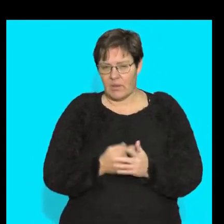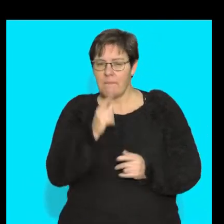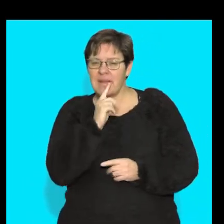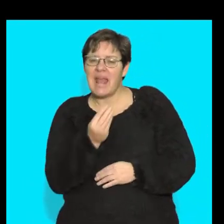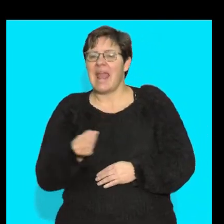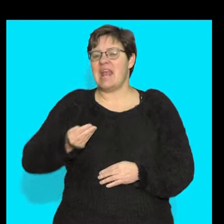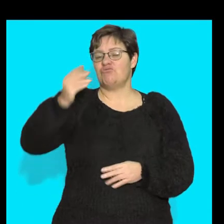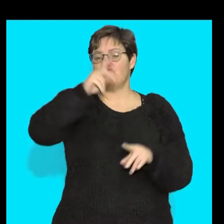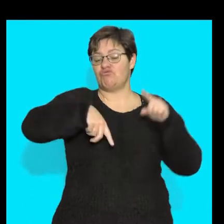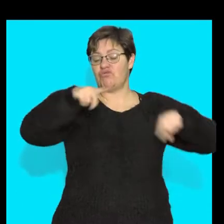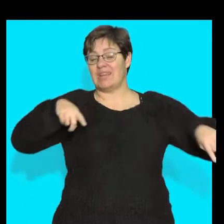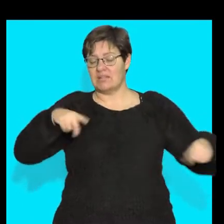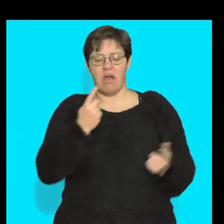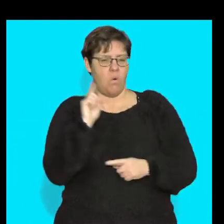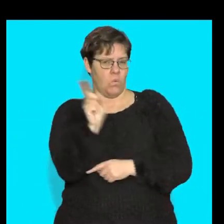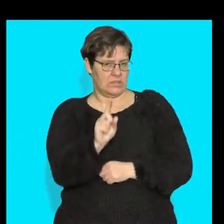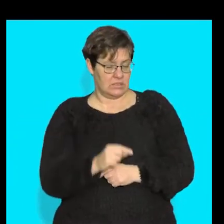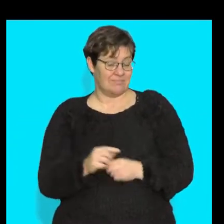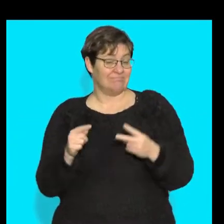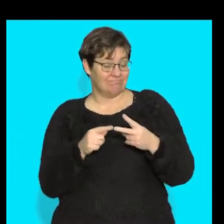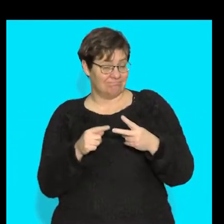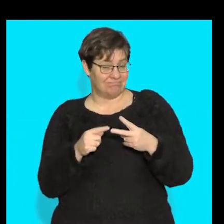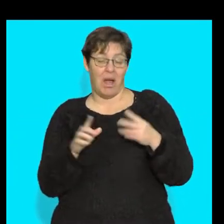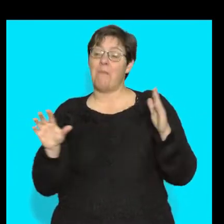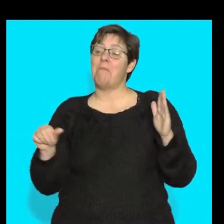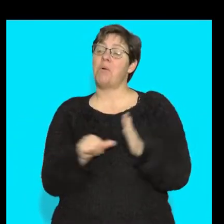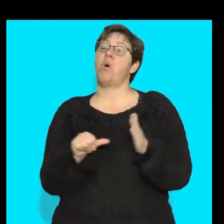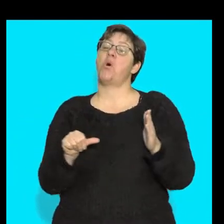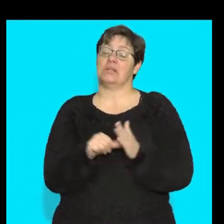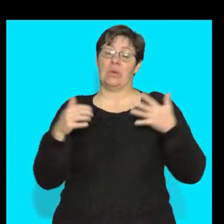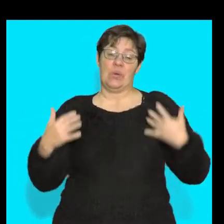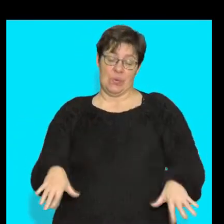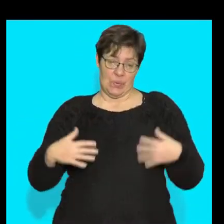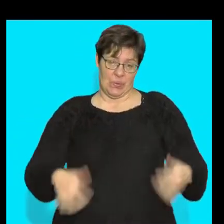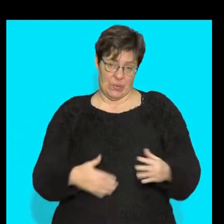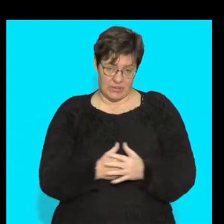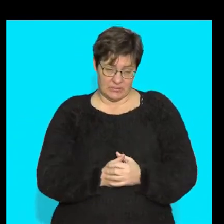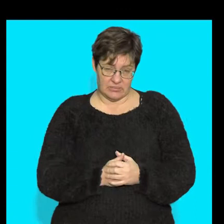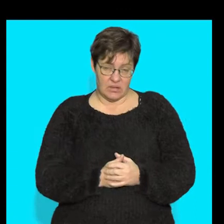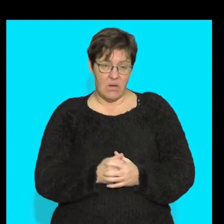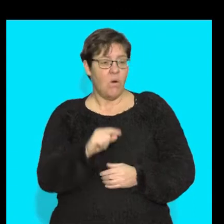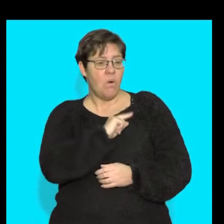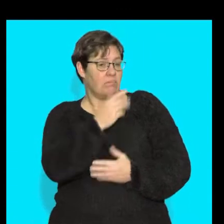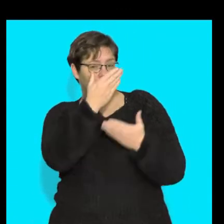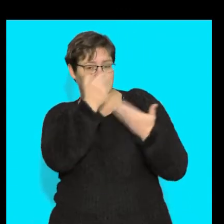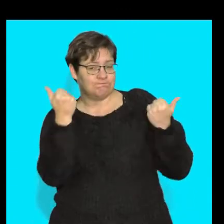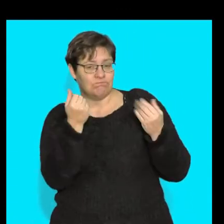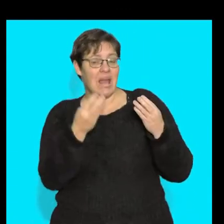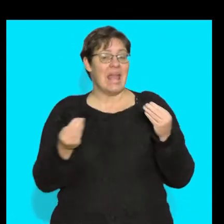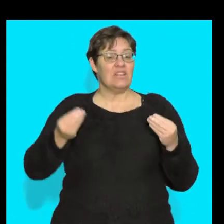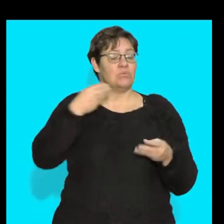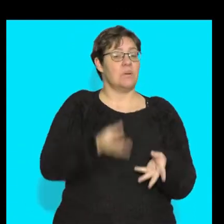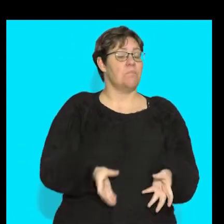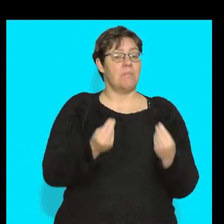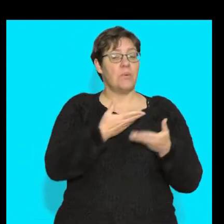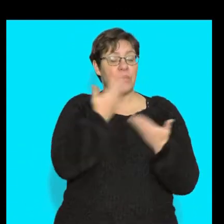This is the most important thing among all the other things that you actually need. Because if you don't know what interest you're getting,